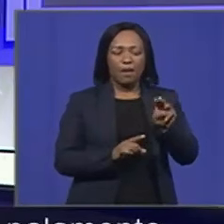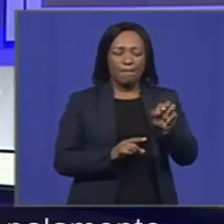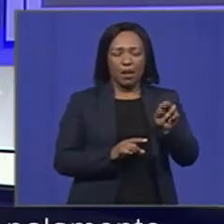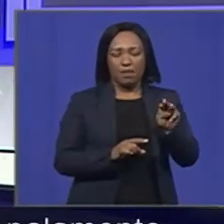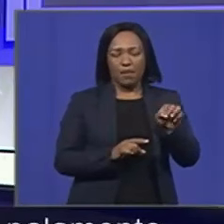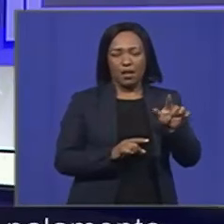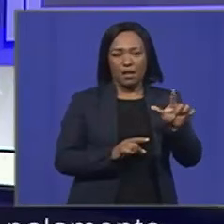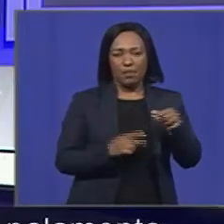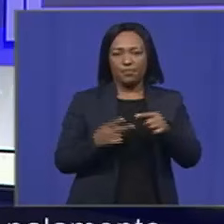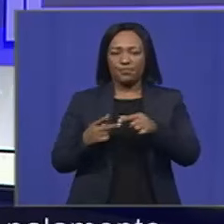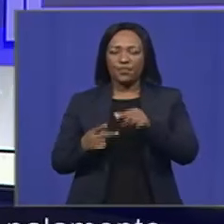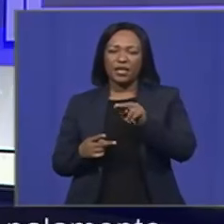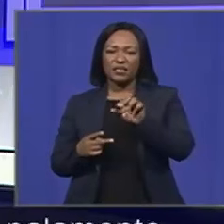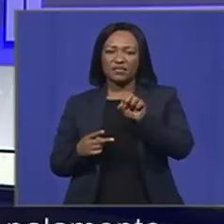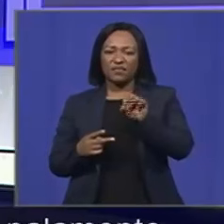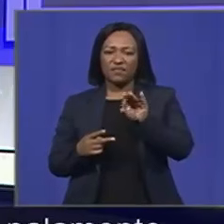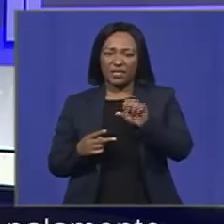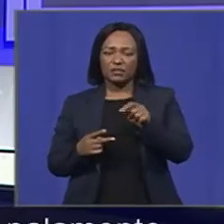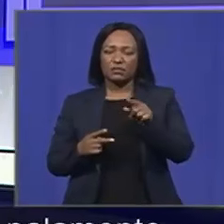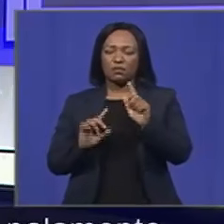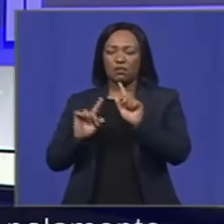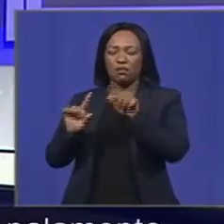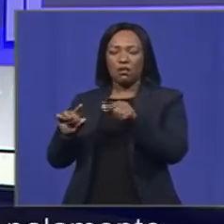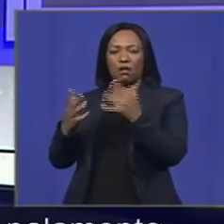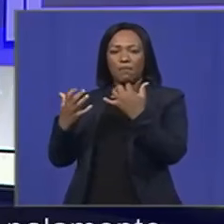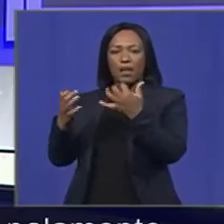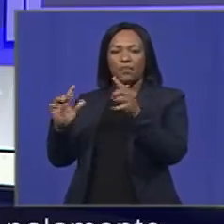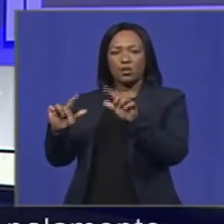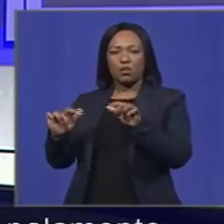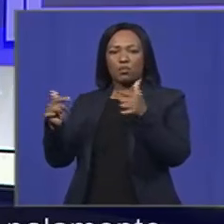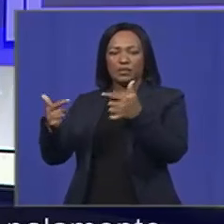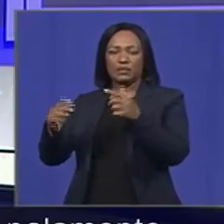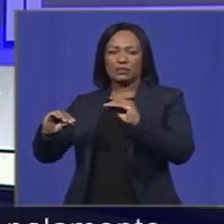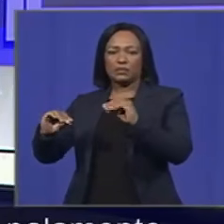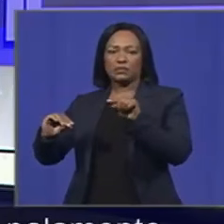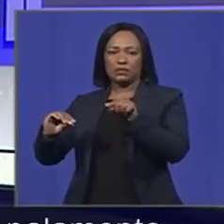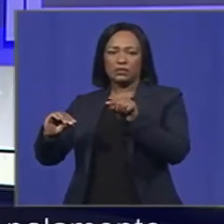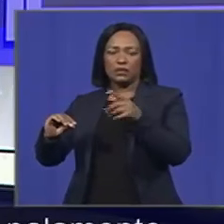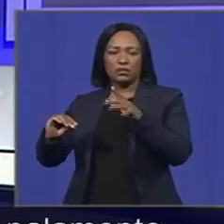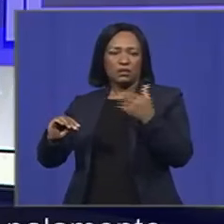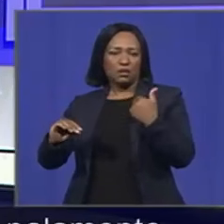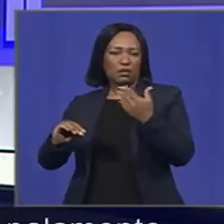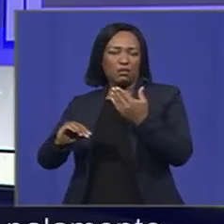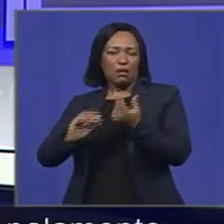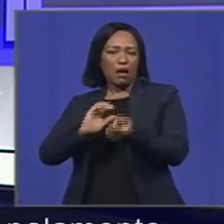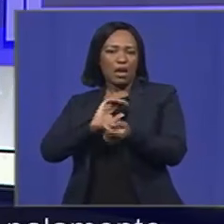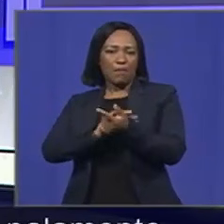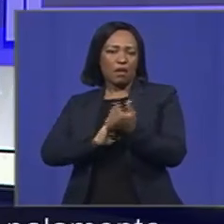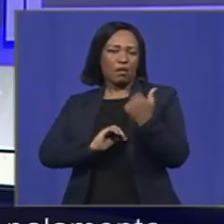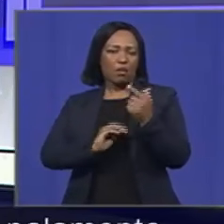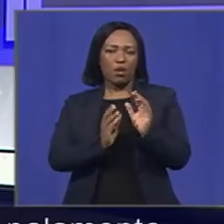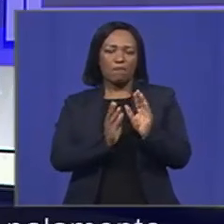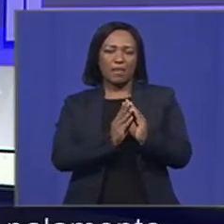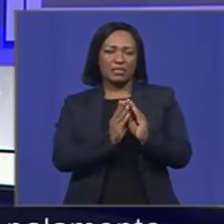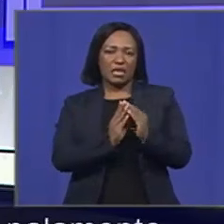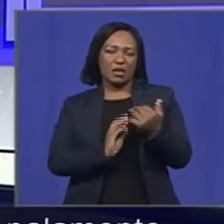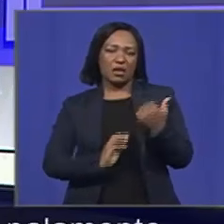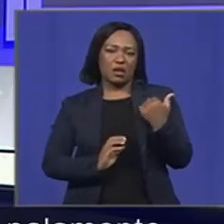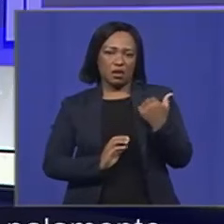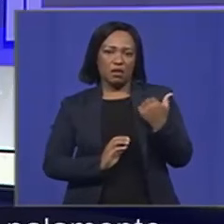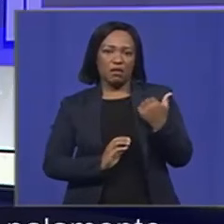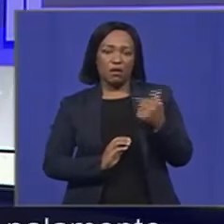ya palamente e malebana le meroro ya thuto go bona sentlentle gore go diragetseng kwa kopano magareng ka nako ya Moranang a le